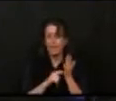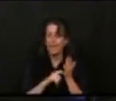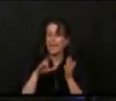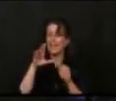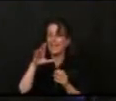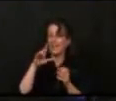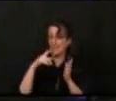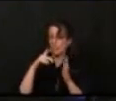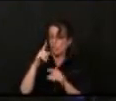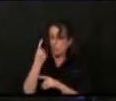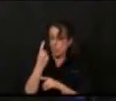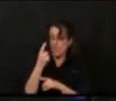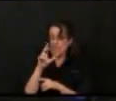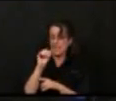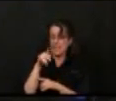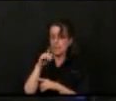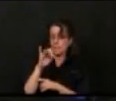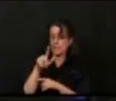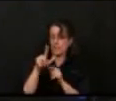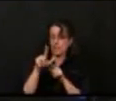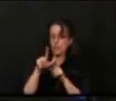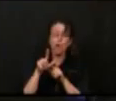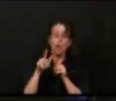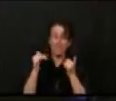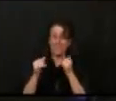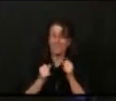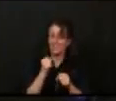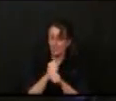capital equipment needs that we're facing for the coming year.